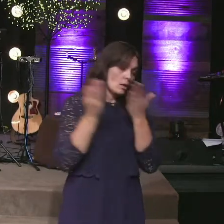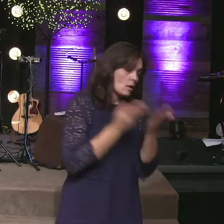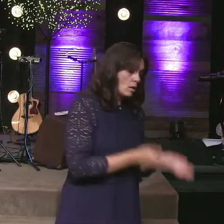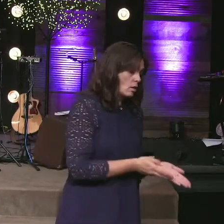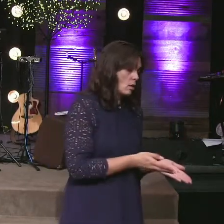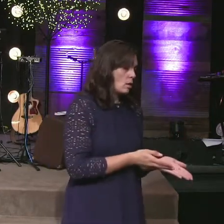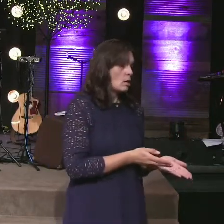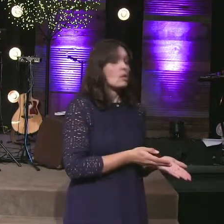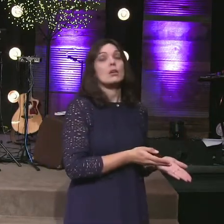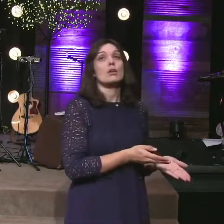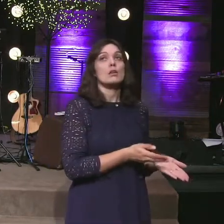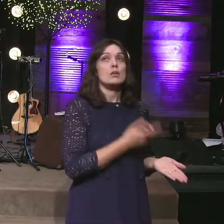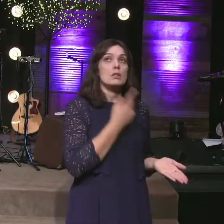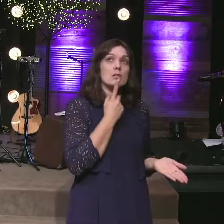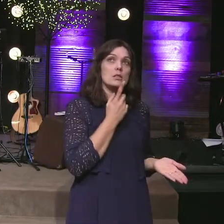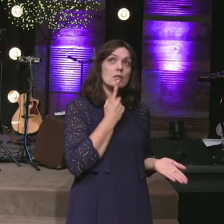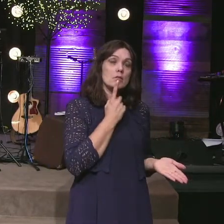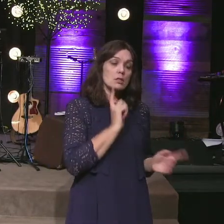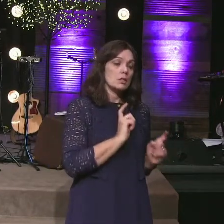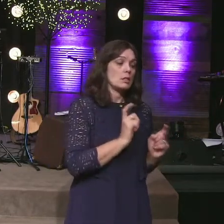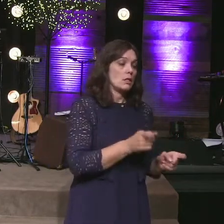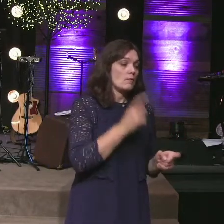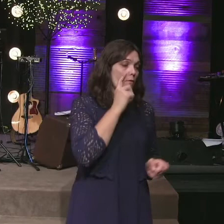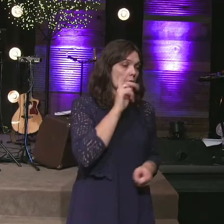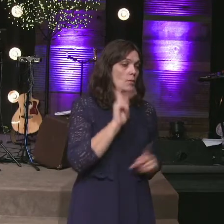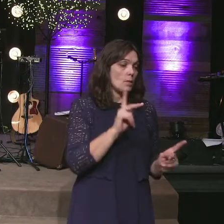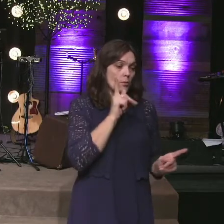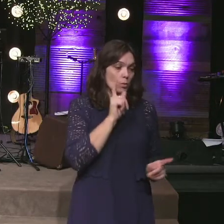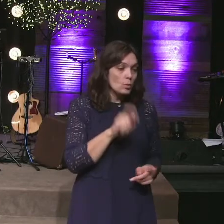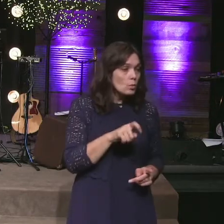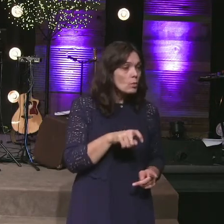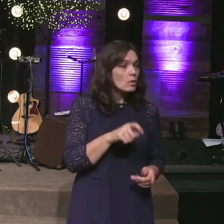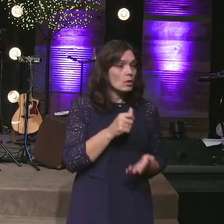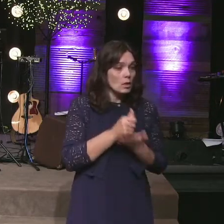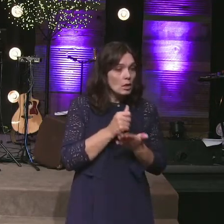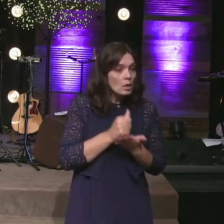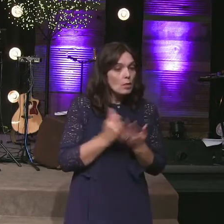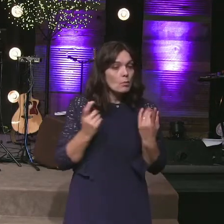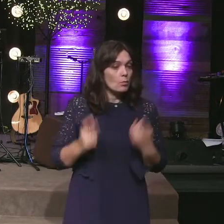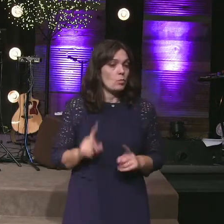said, give to the need. Help where there needs to be help.